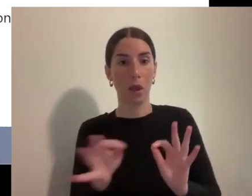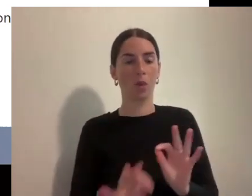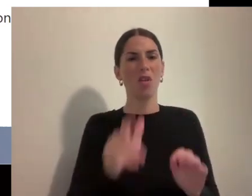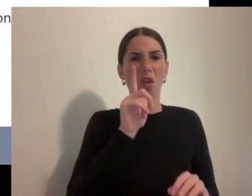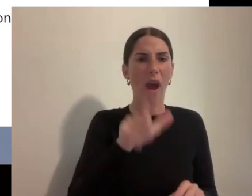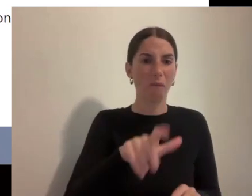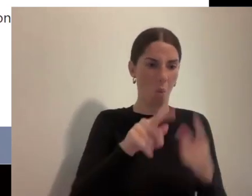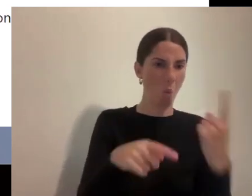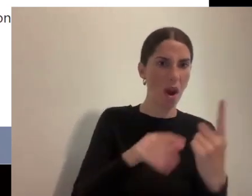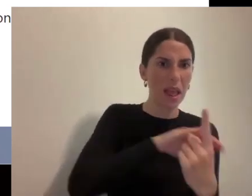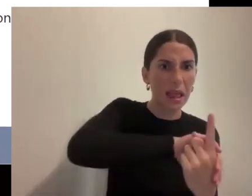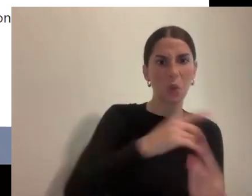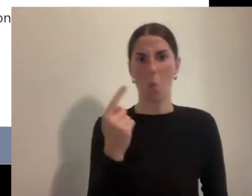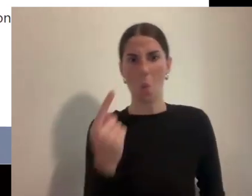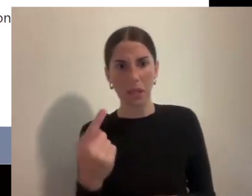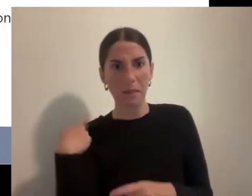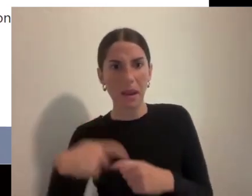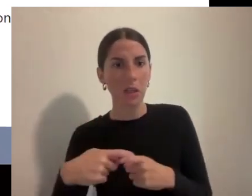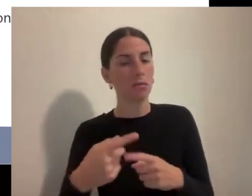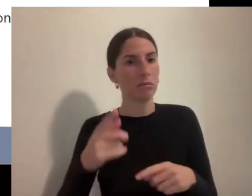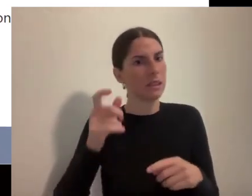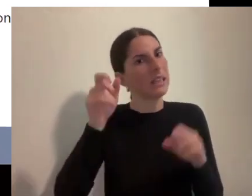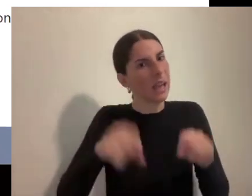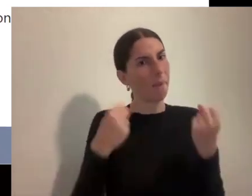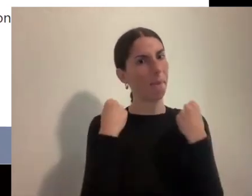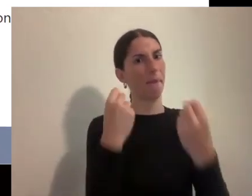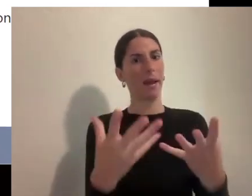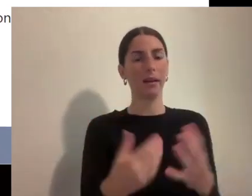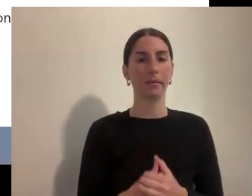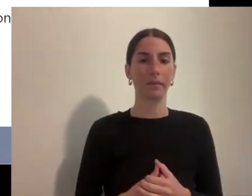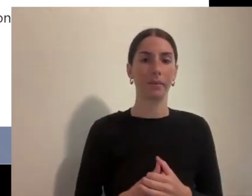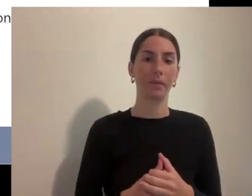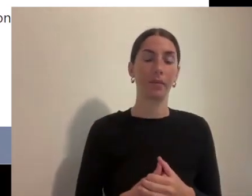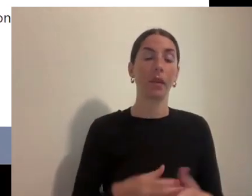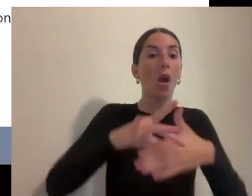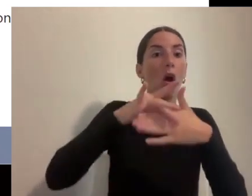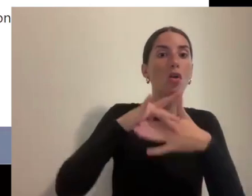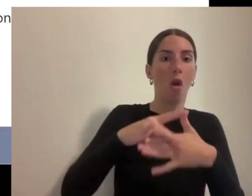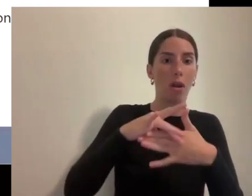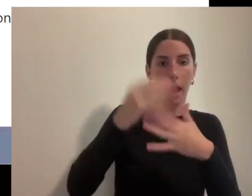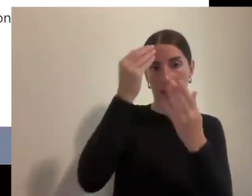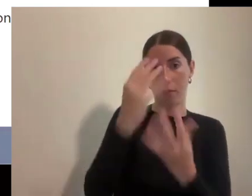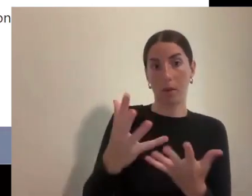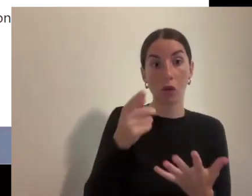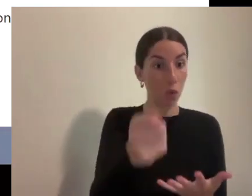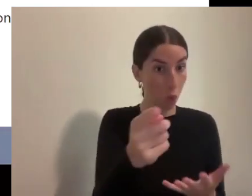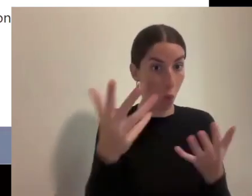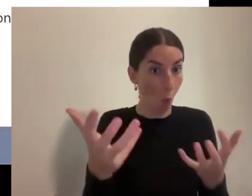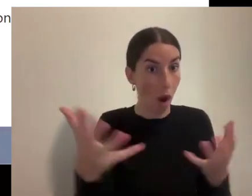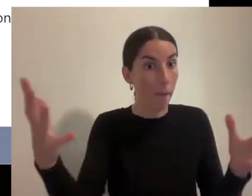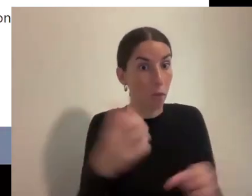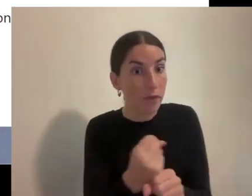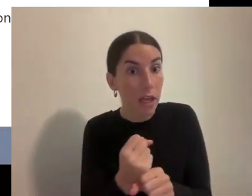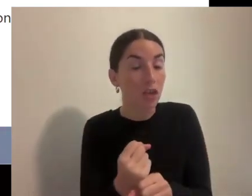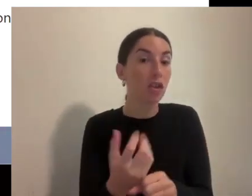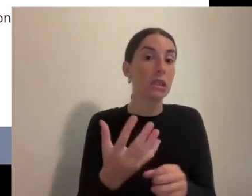or Spanish. I mean, only two languages. And of course, content details. Do you need abbreviations and